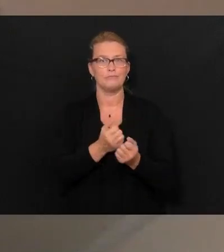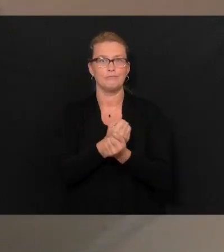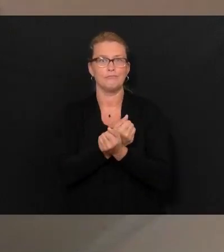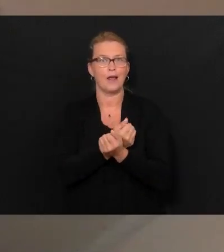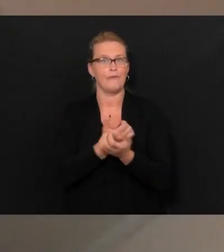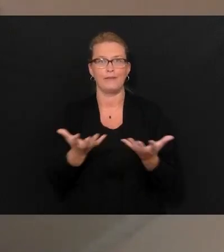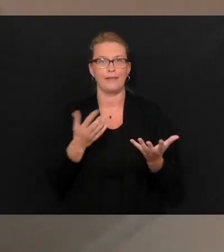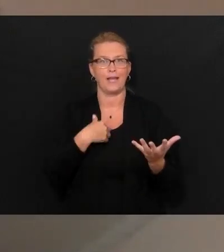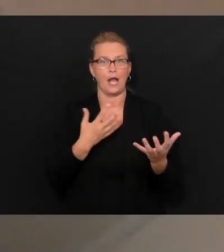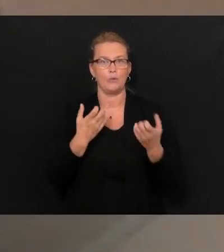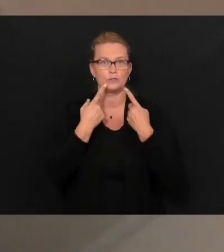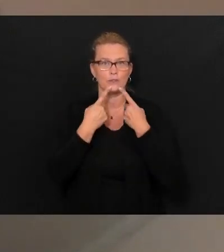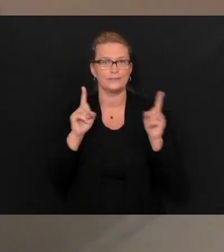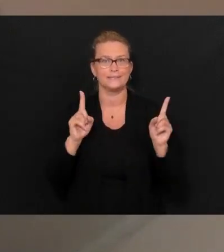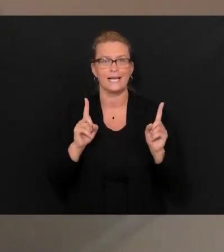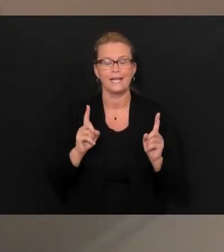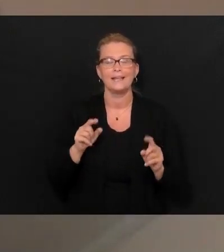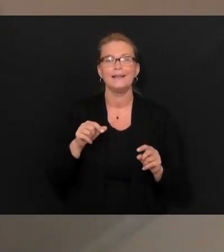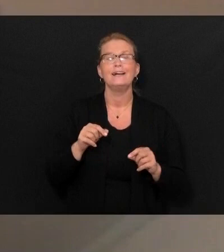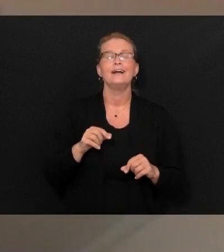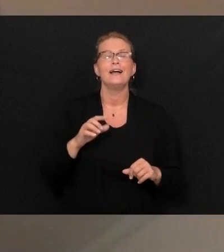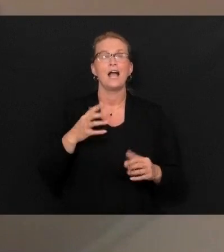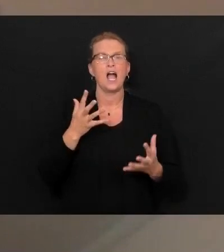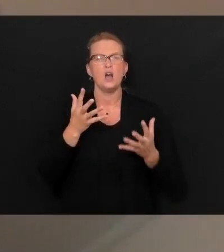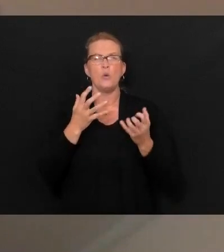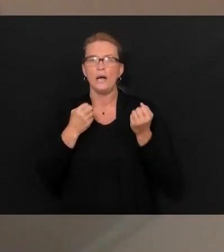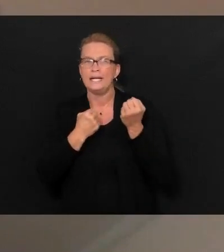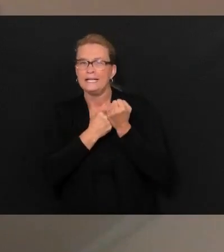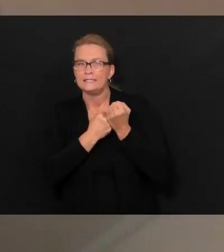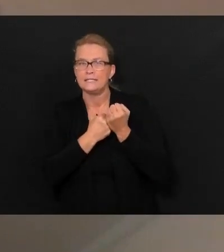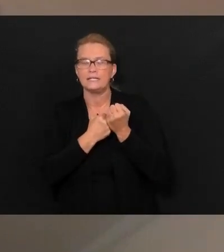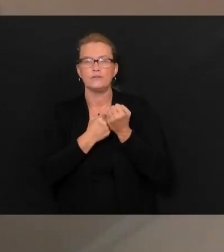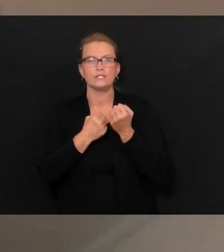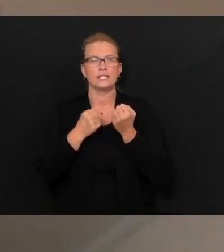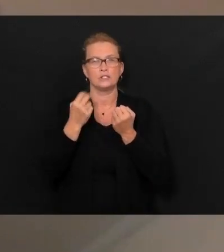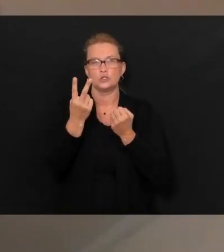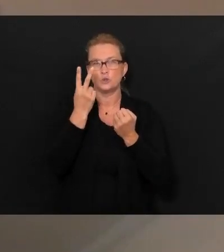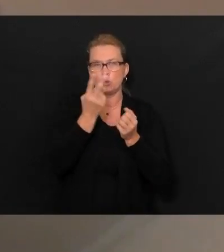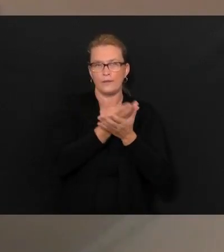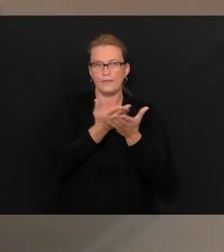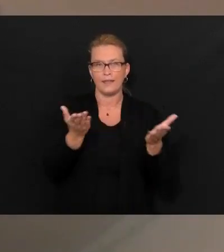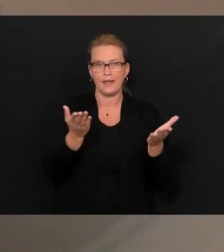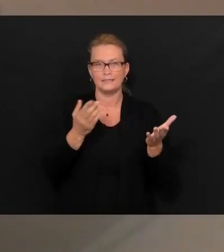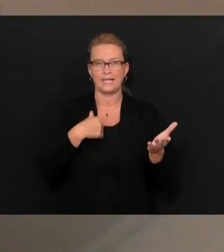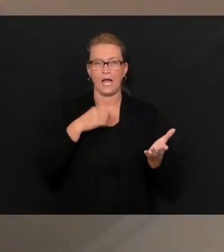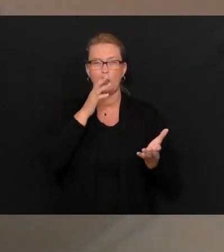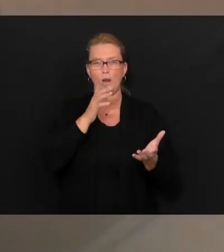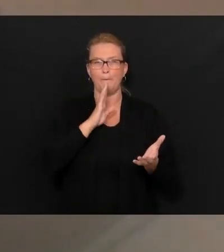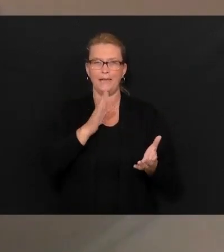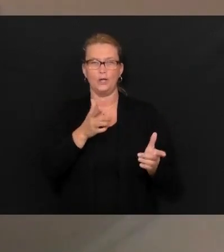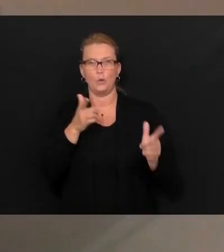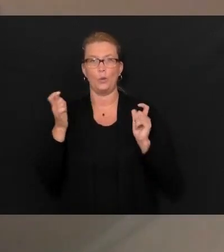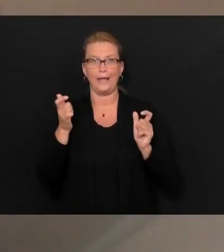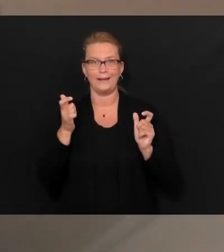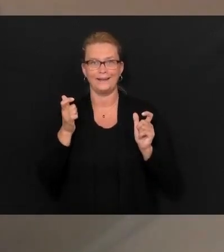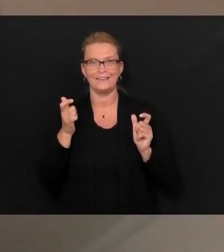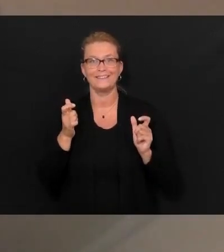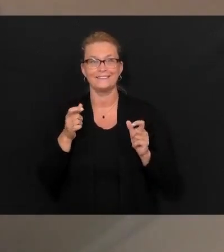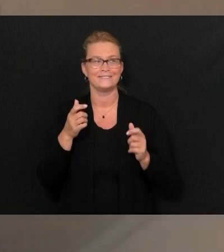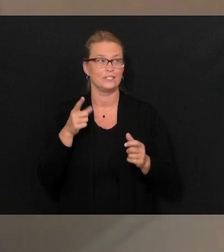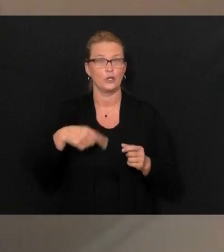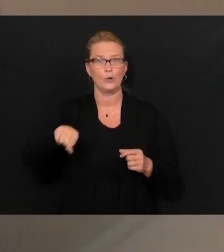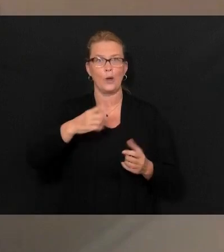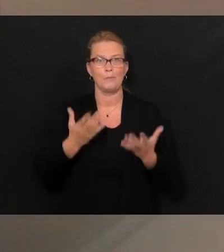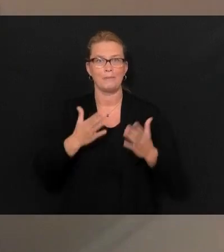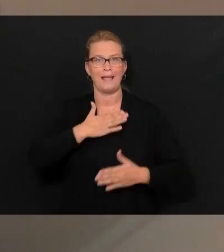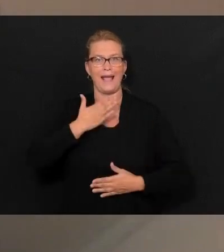this morning. I do just want to reemphasize 2 points, and then I will be quicker than usual, which will probably be a treat for many